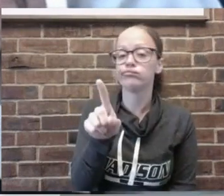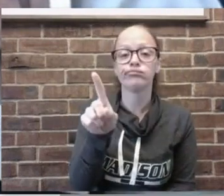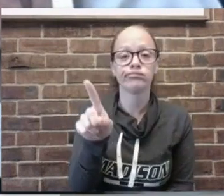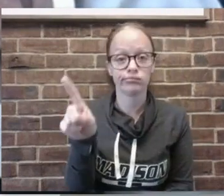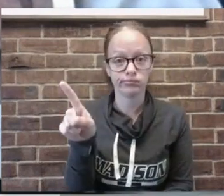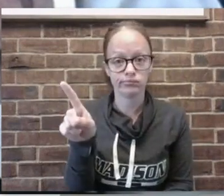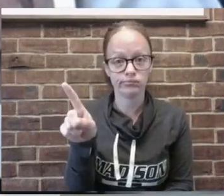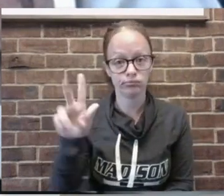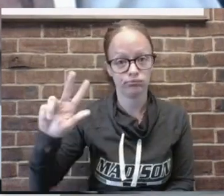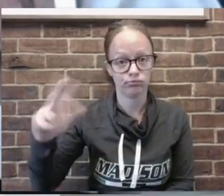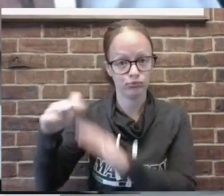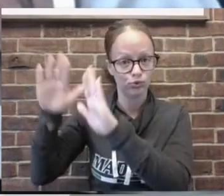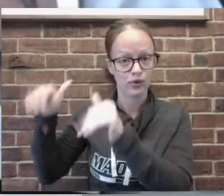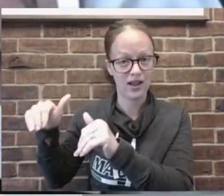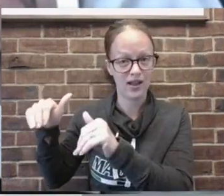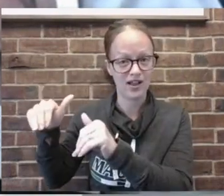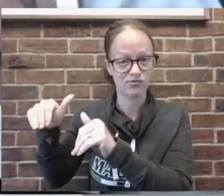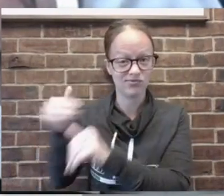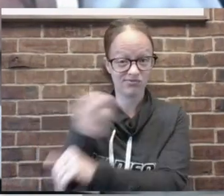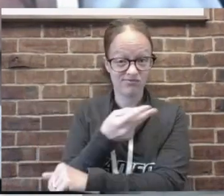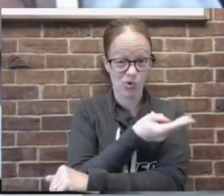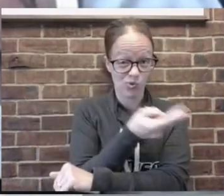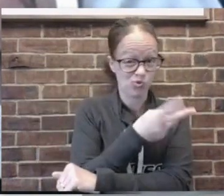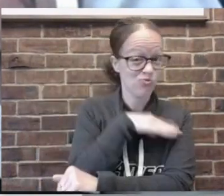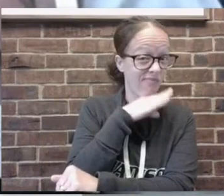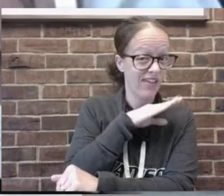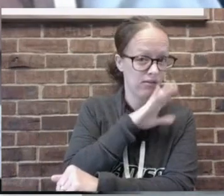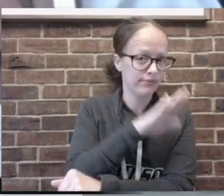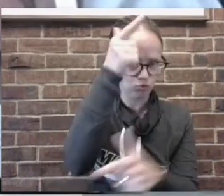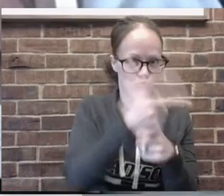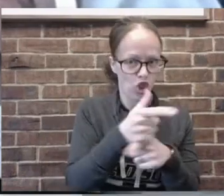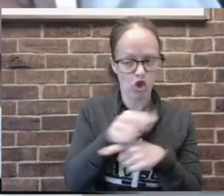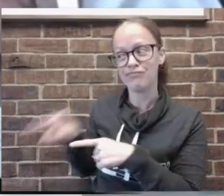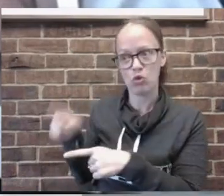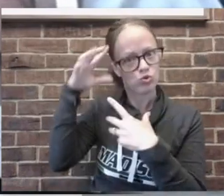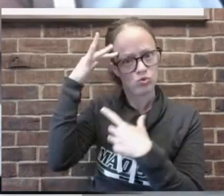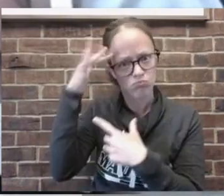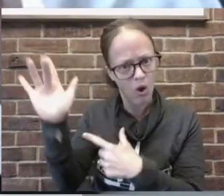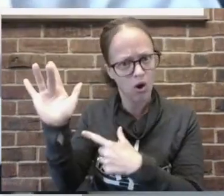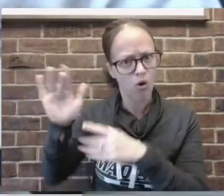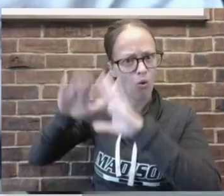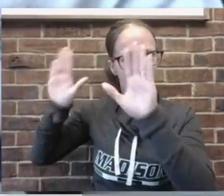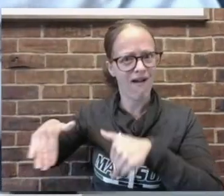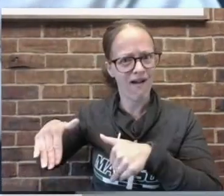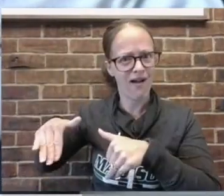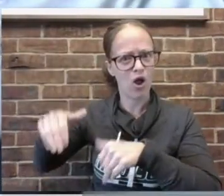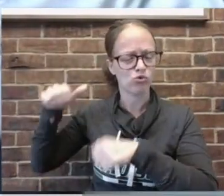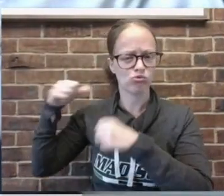and second little pigs brother he must have been the brains of the family he had built his house of bricks